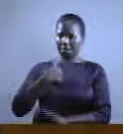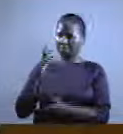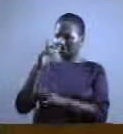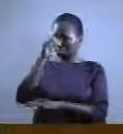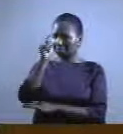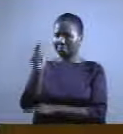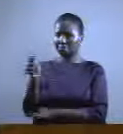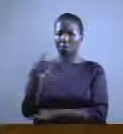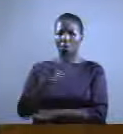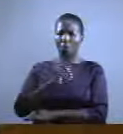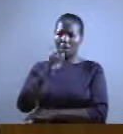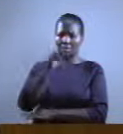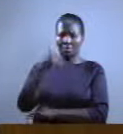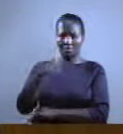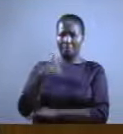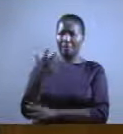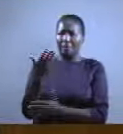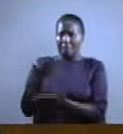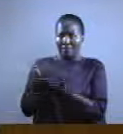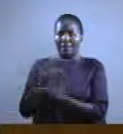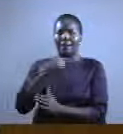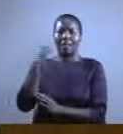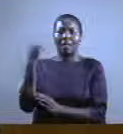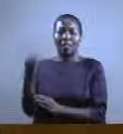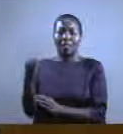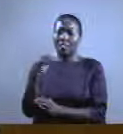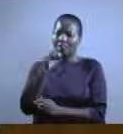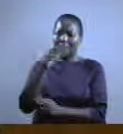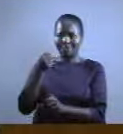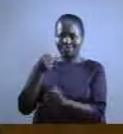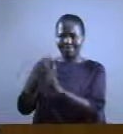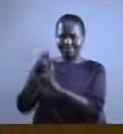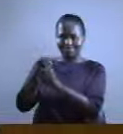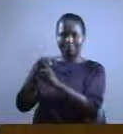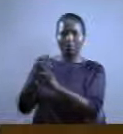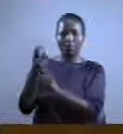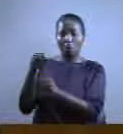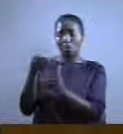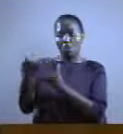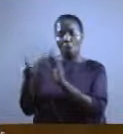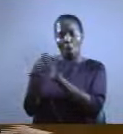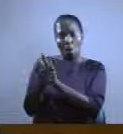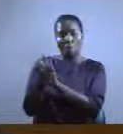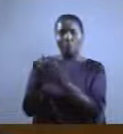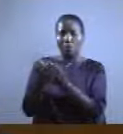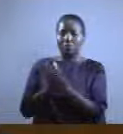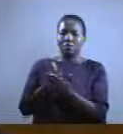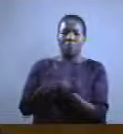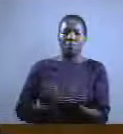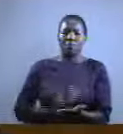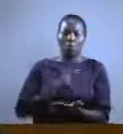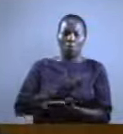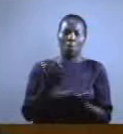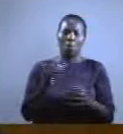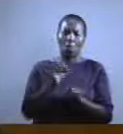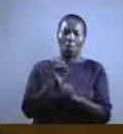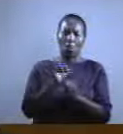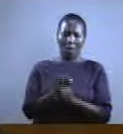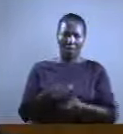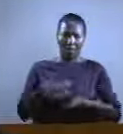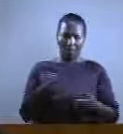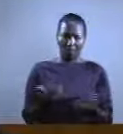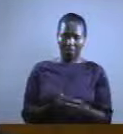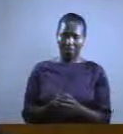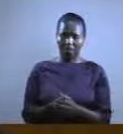not afraid to put their bodies on the line to fight for a measure that has the potential to help all the unemployed youth in South Africa.